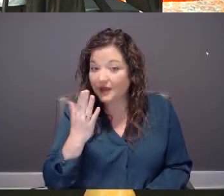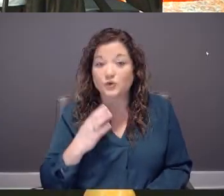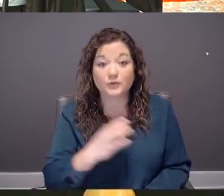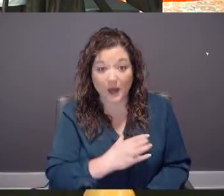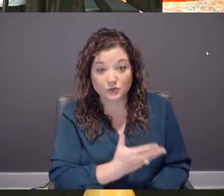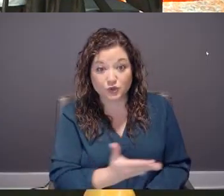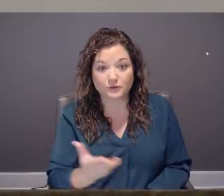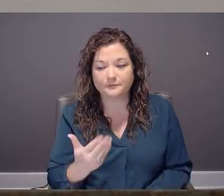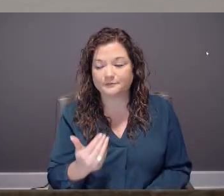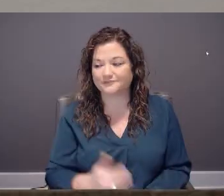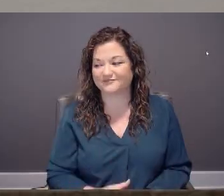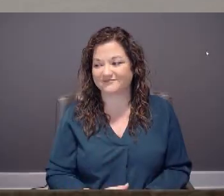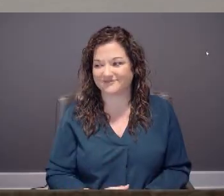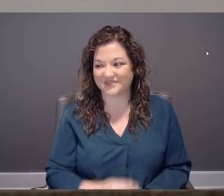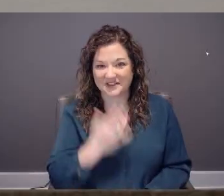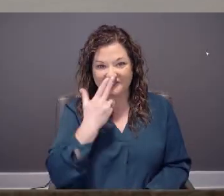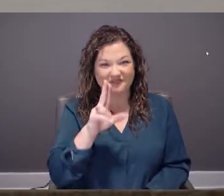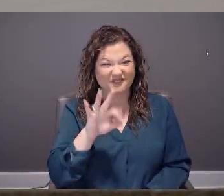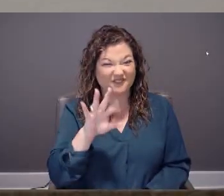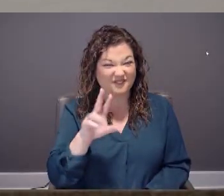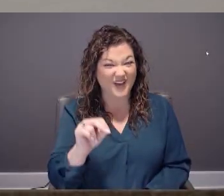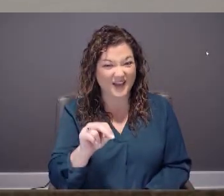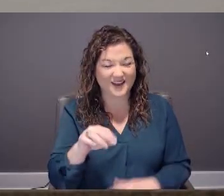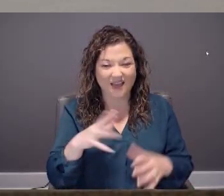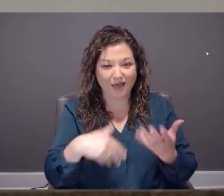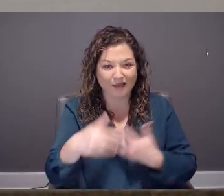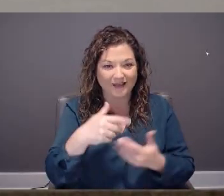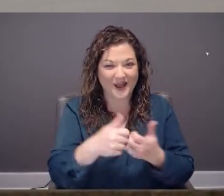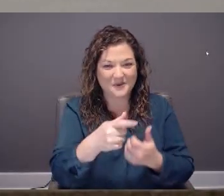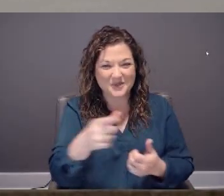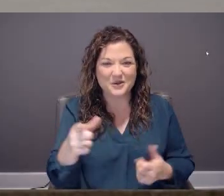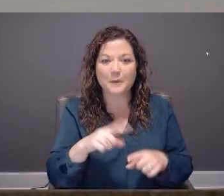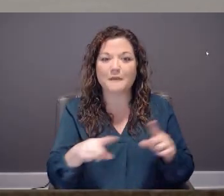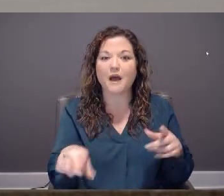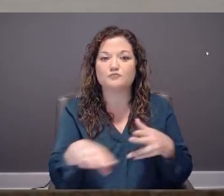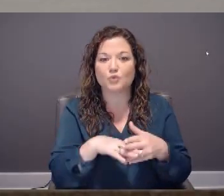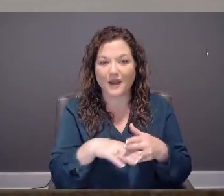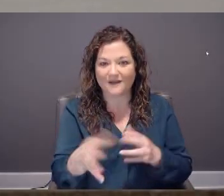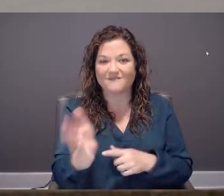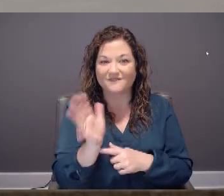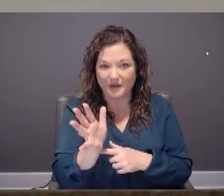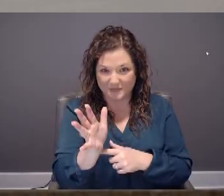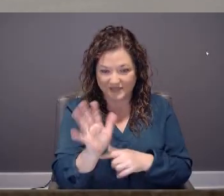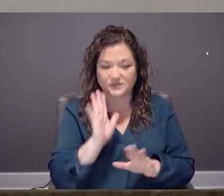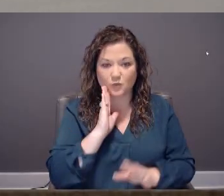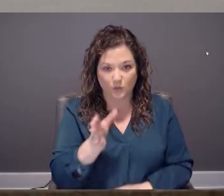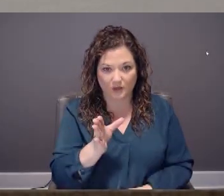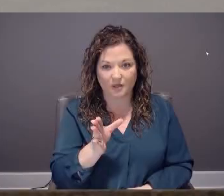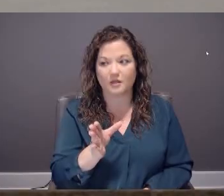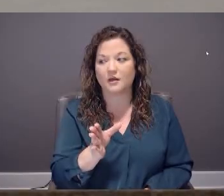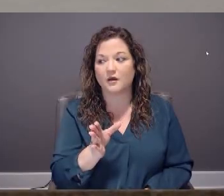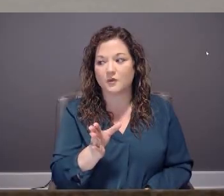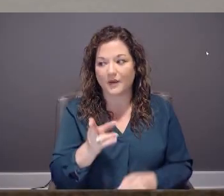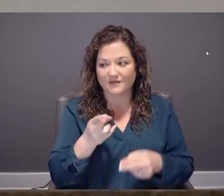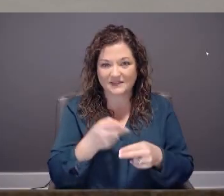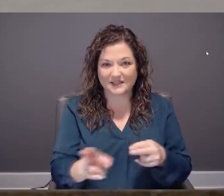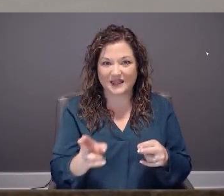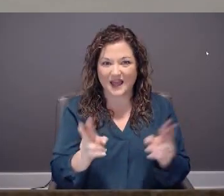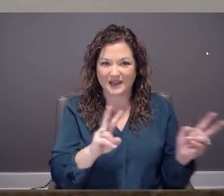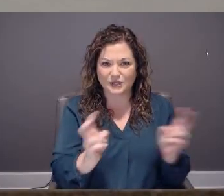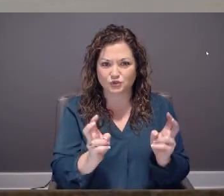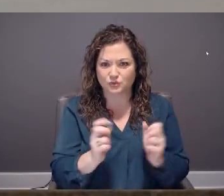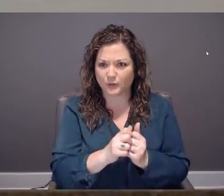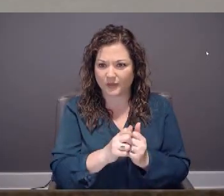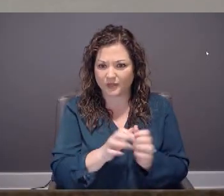It's fun hanging out with y'all, but we need to take a 5-minute break. Okay. We have a slight issue with our interpreters.